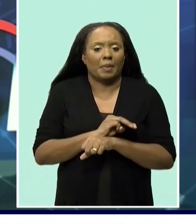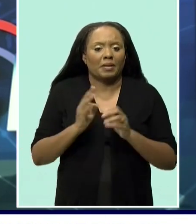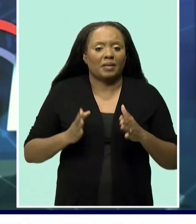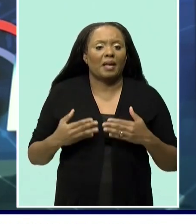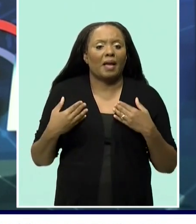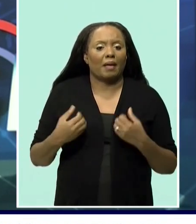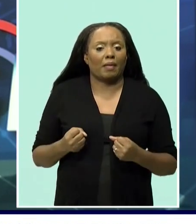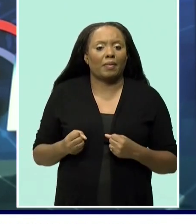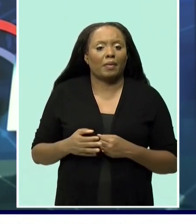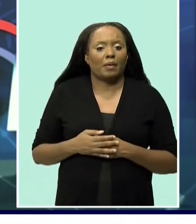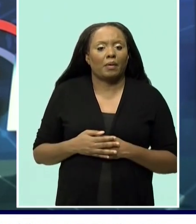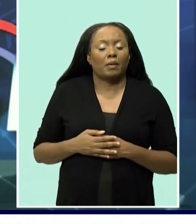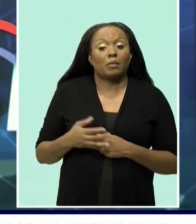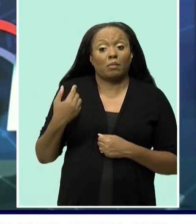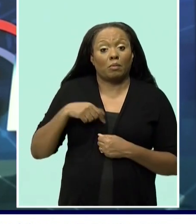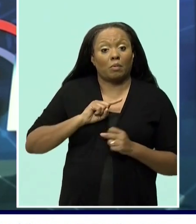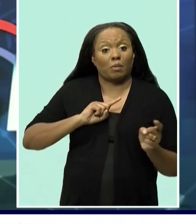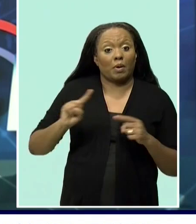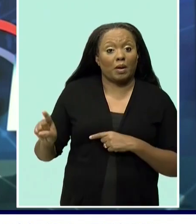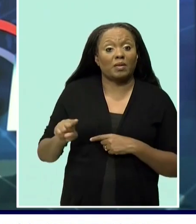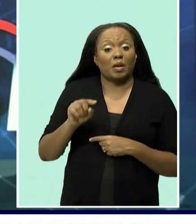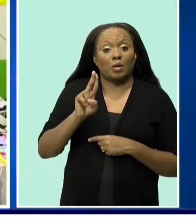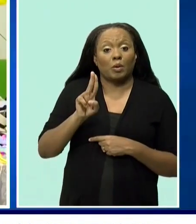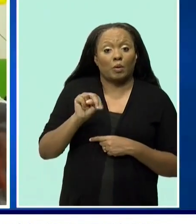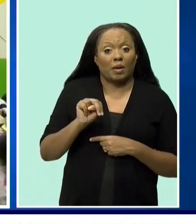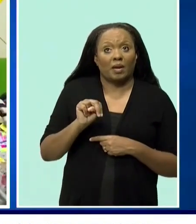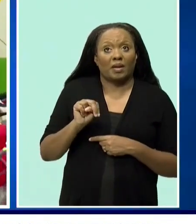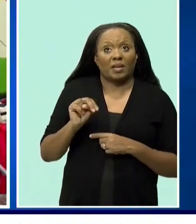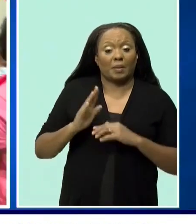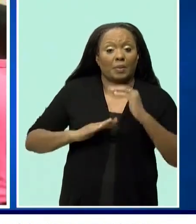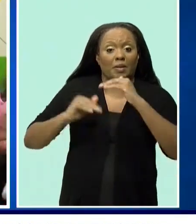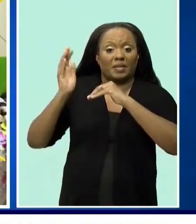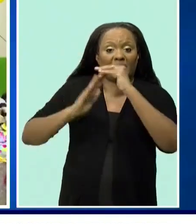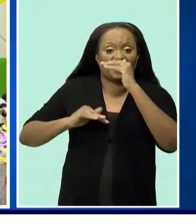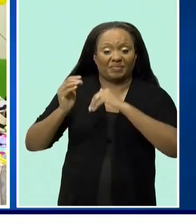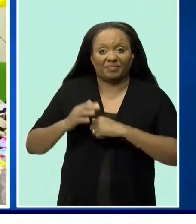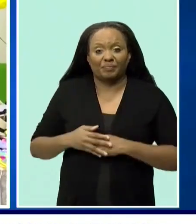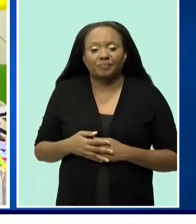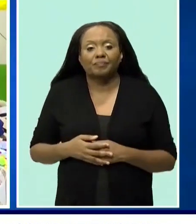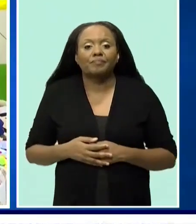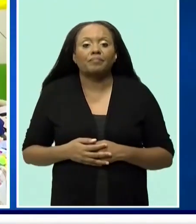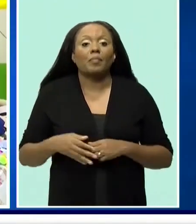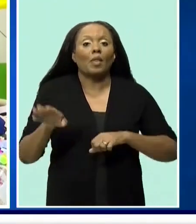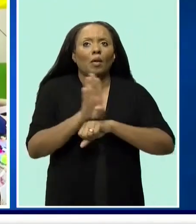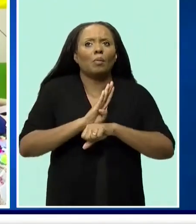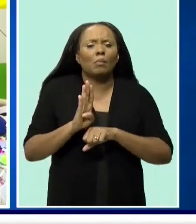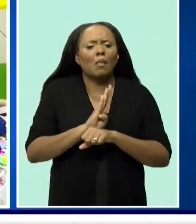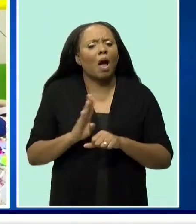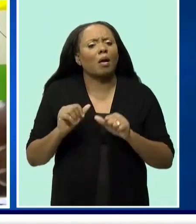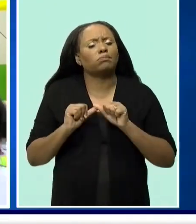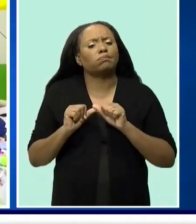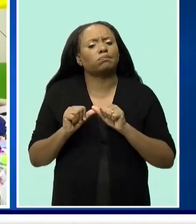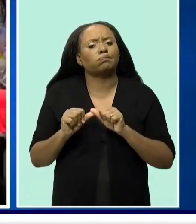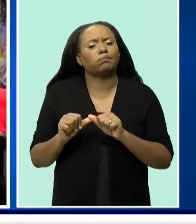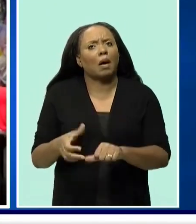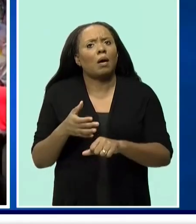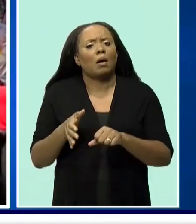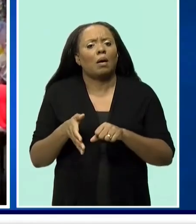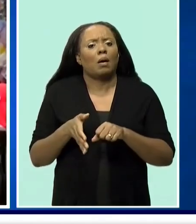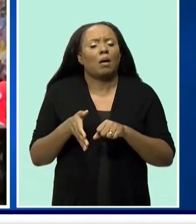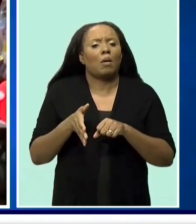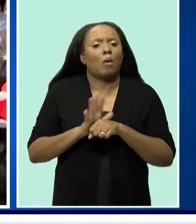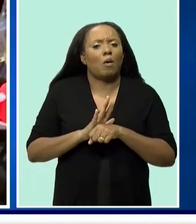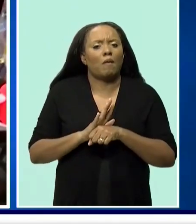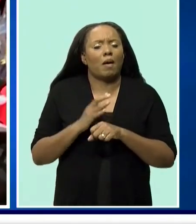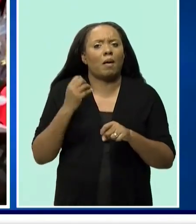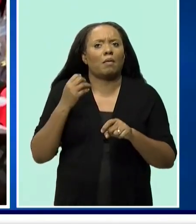UN headquarters in Worthing, Christchurch. Barbados has sustained control of the COVID-19 virus. The revelation from Minister of